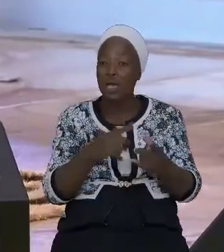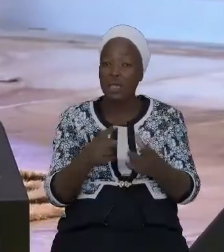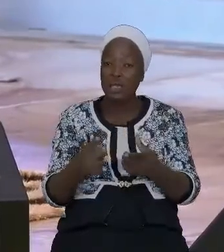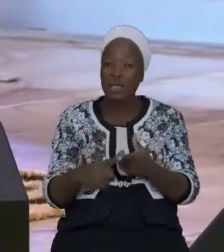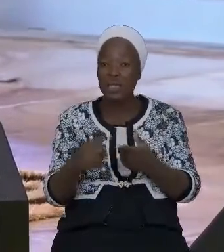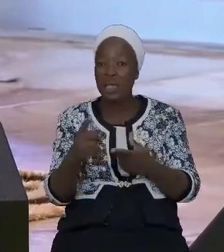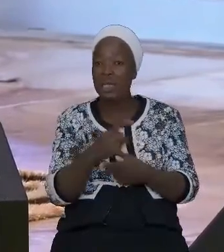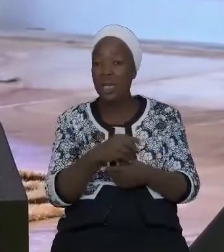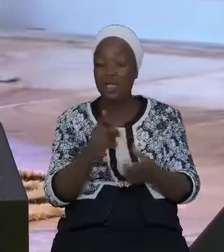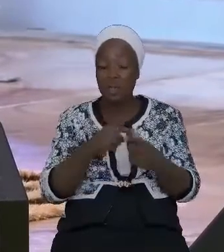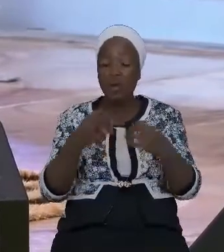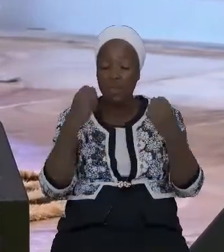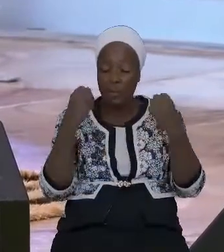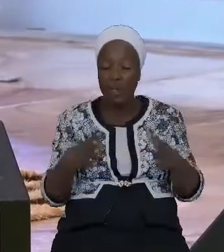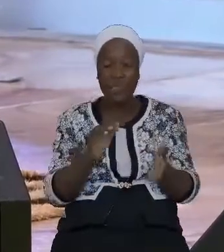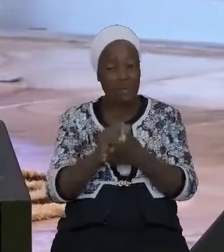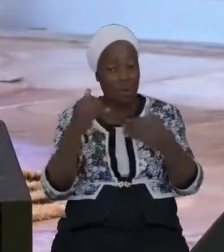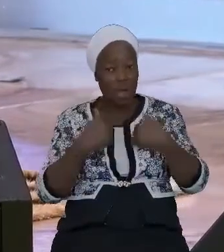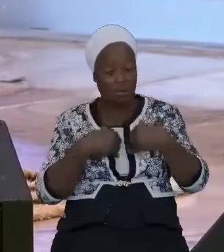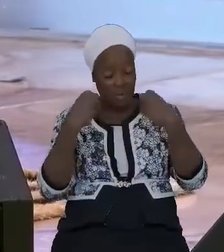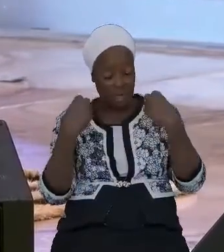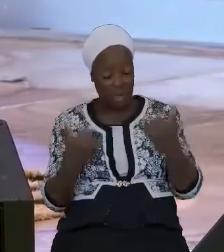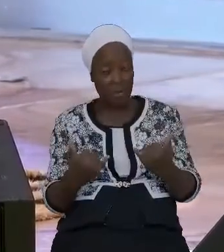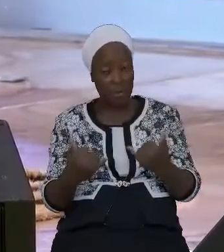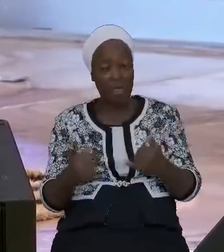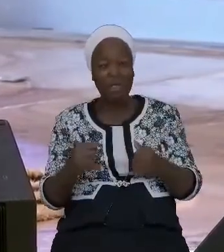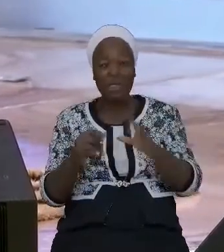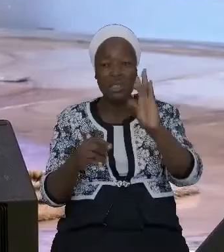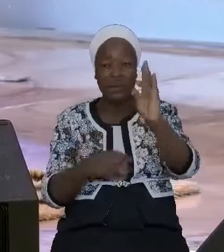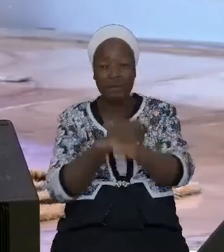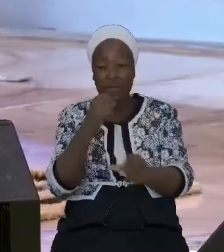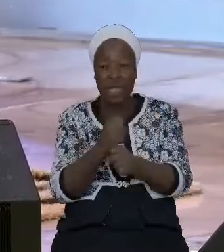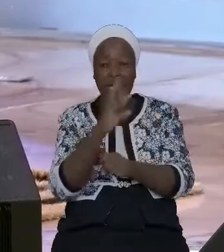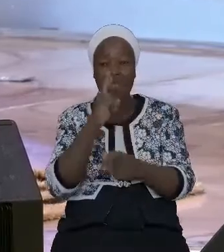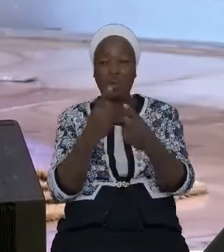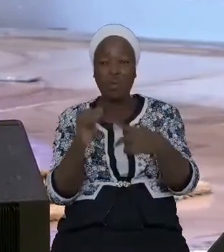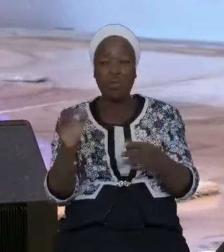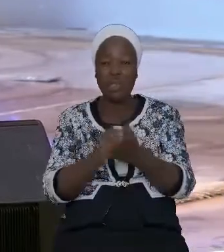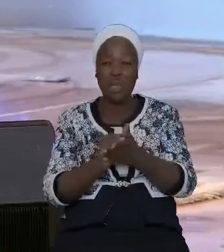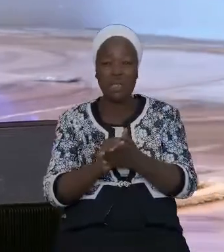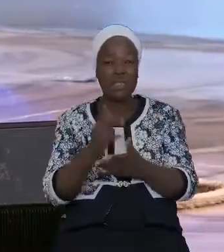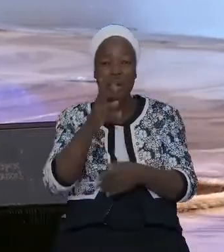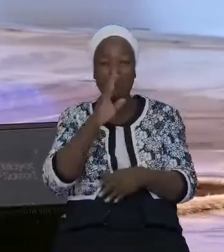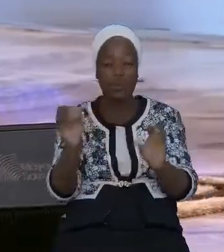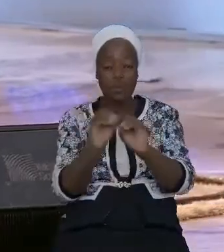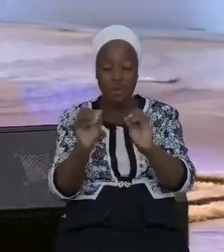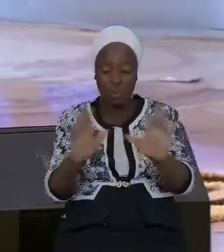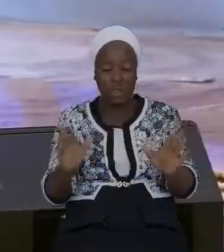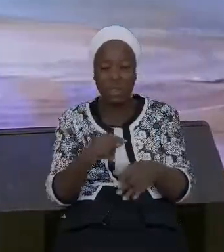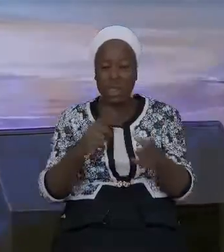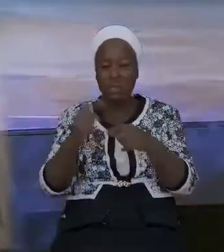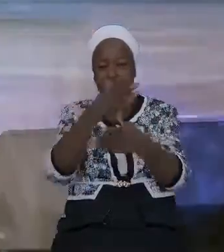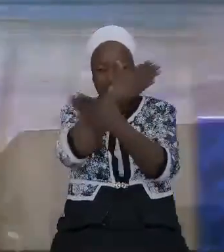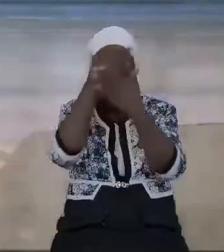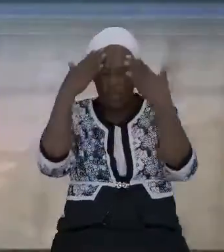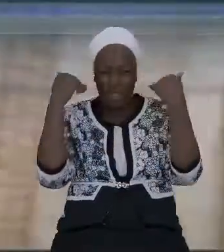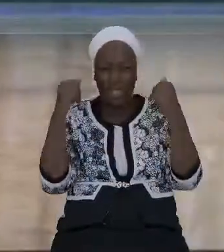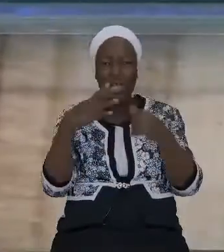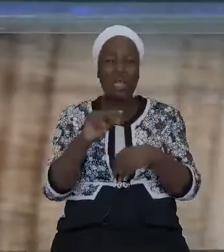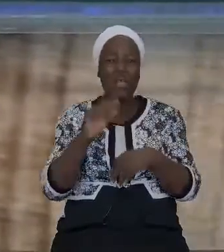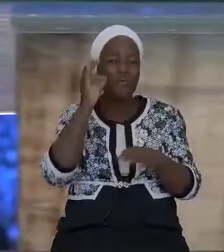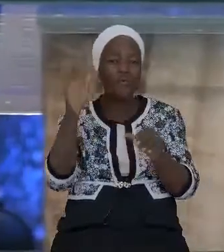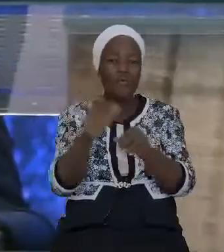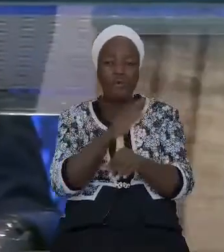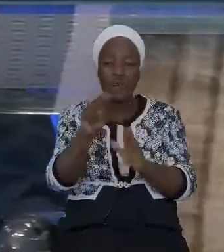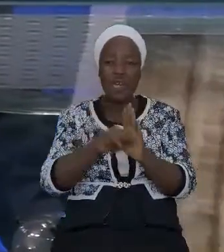the surplus you have now, 7 years are coming, there'll be nothing. You will forget the